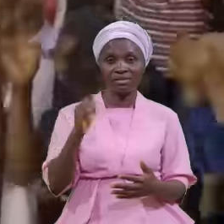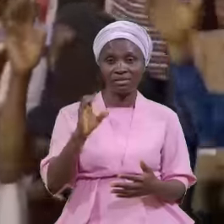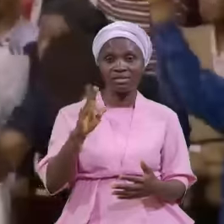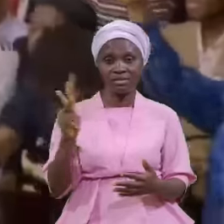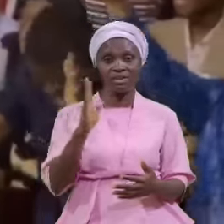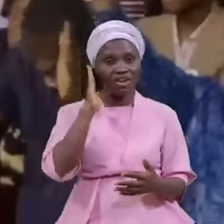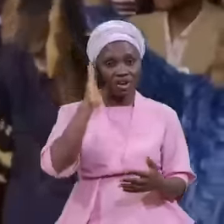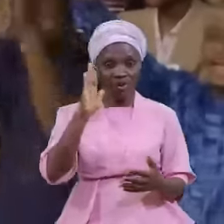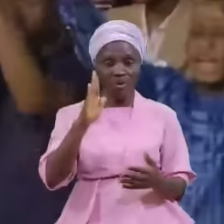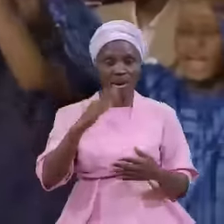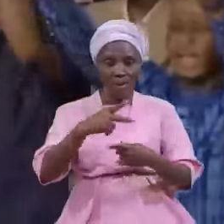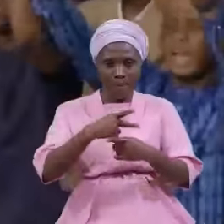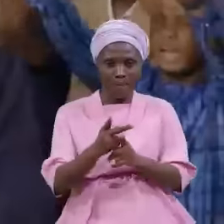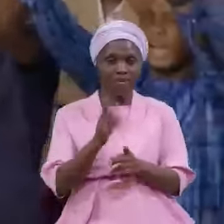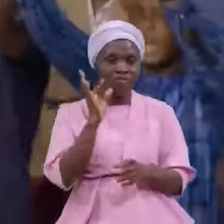life.